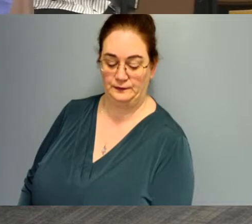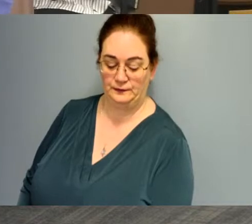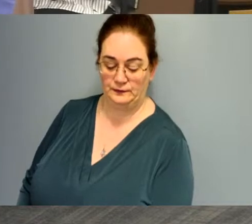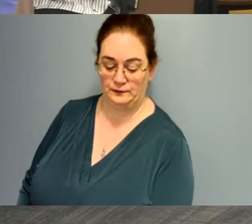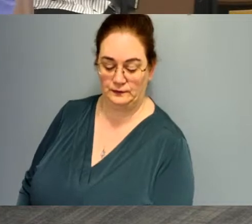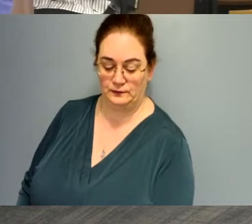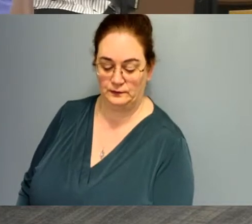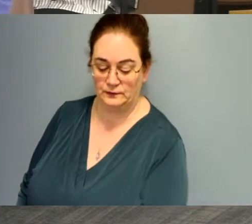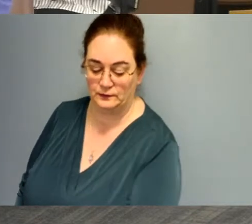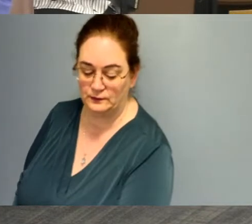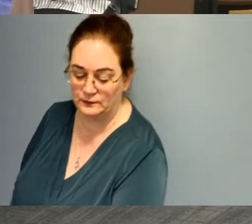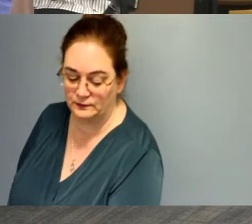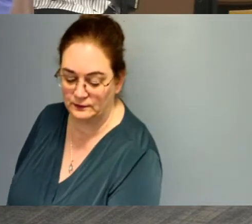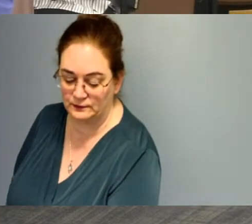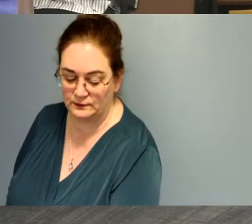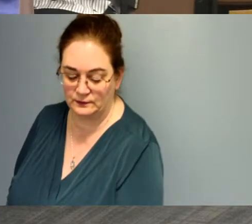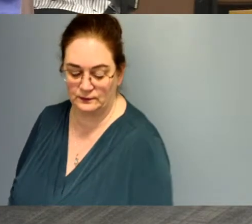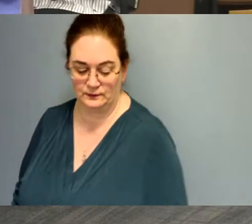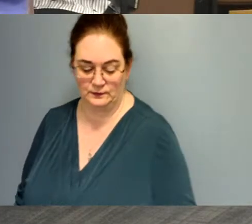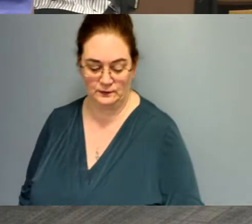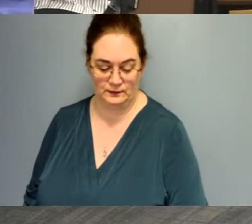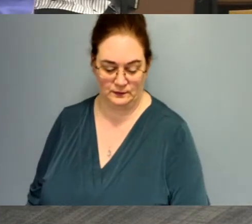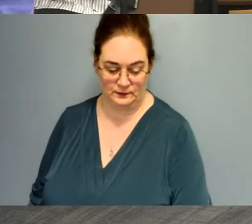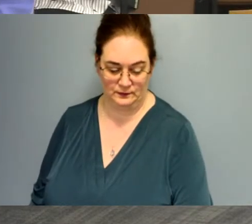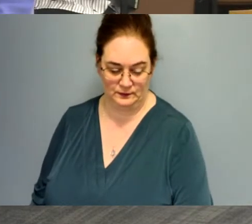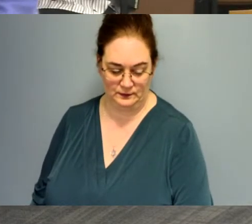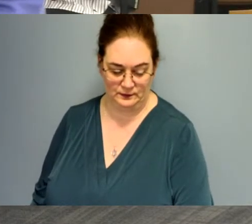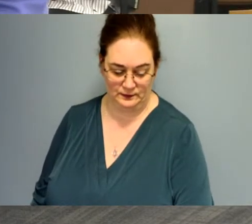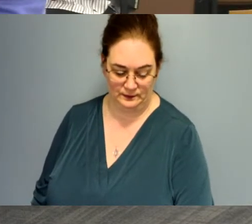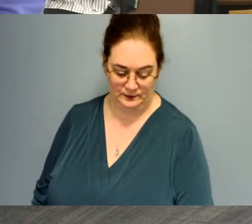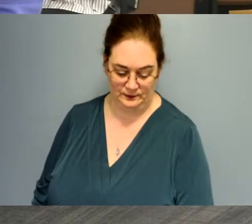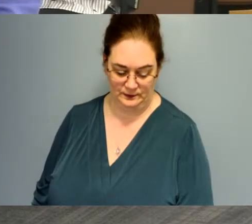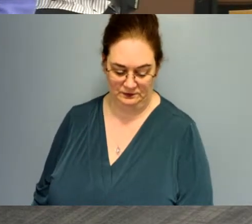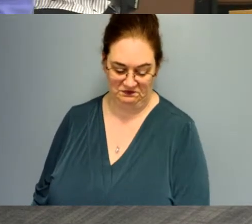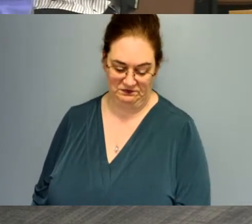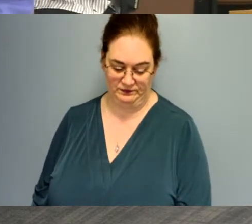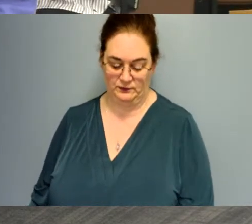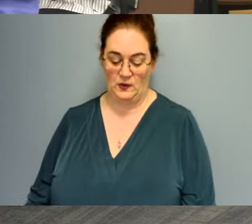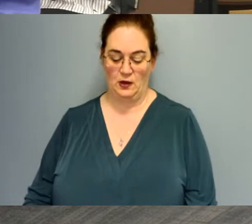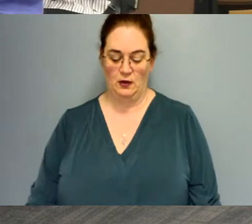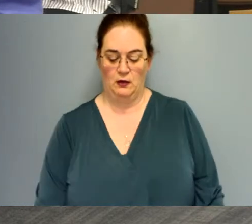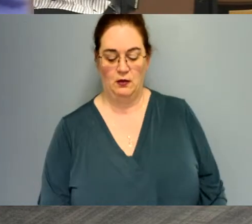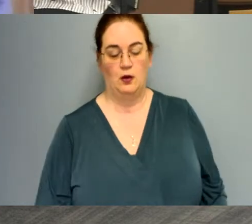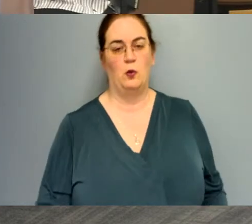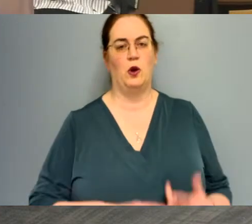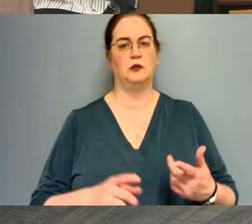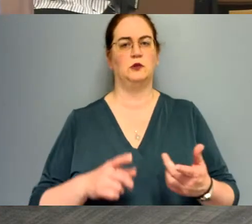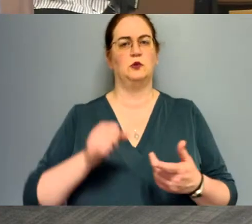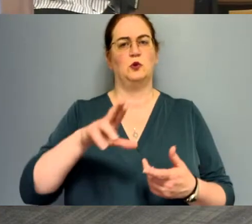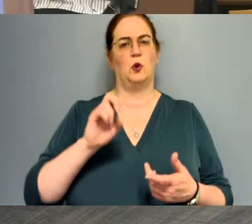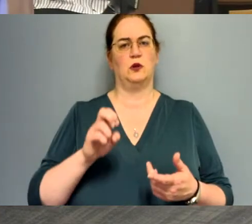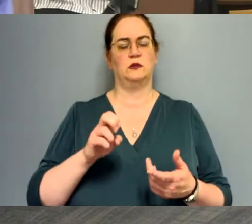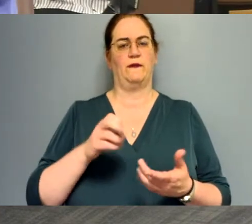what is the source of the funding for these sign-on bonuses?